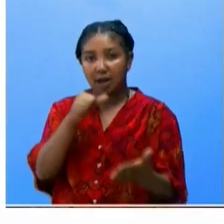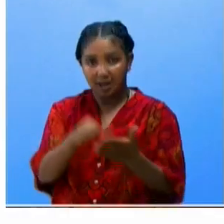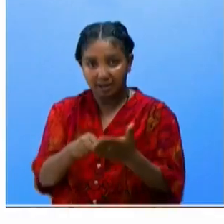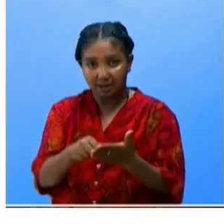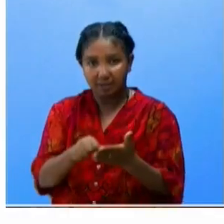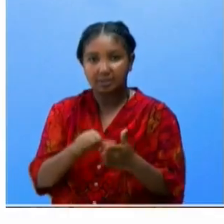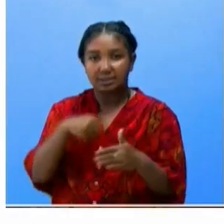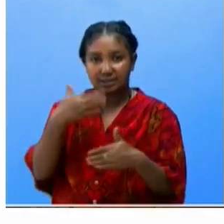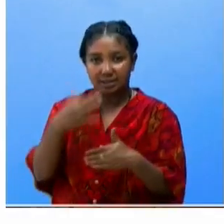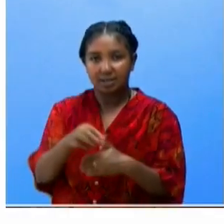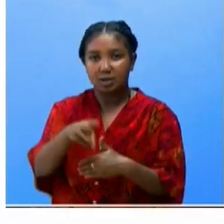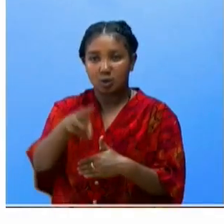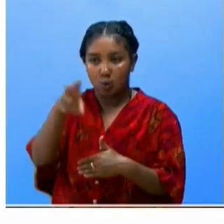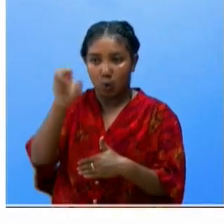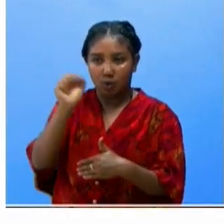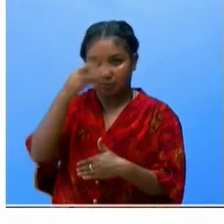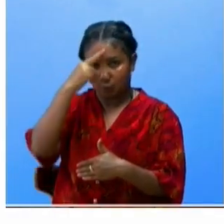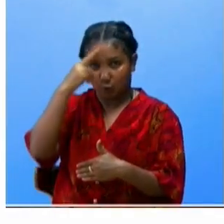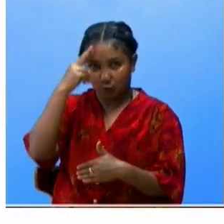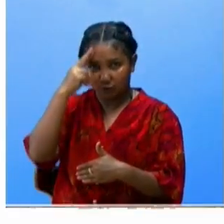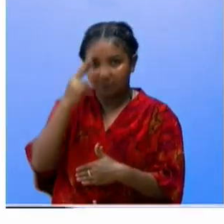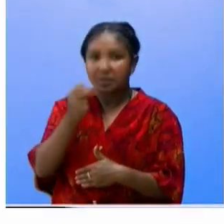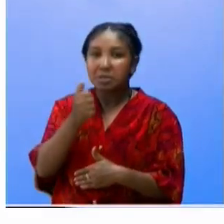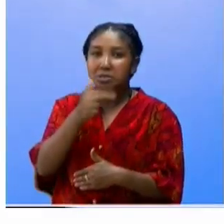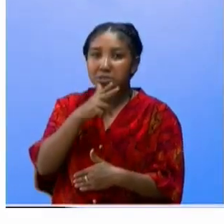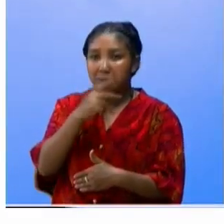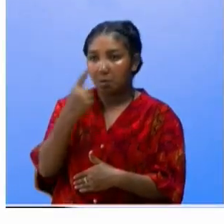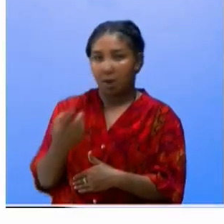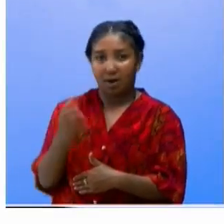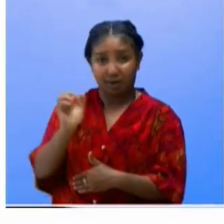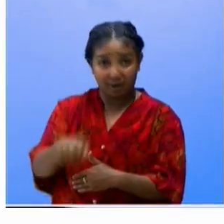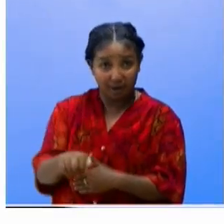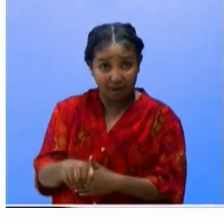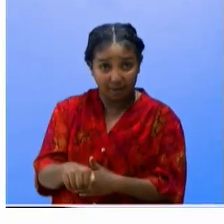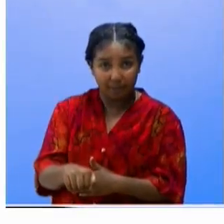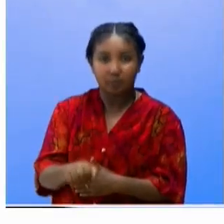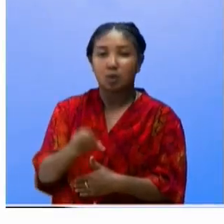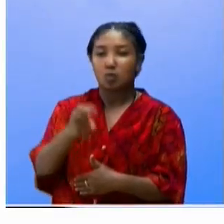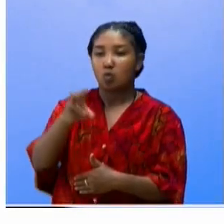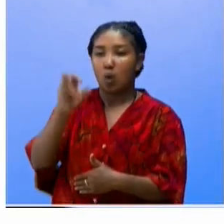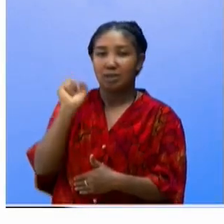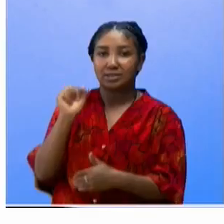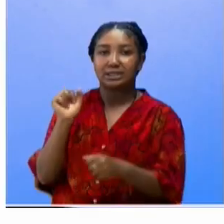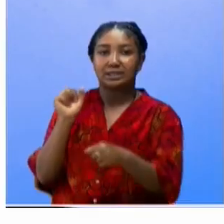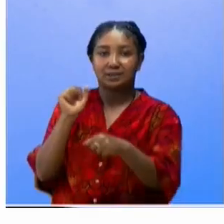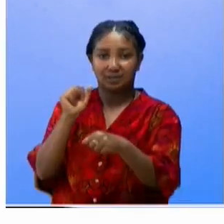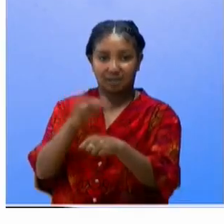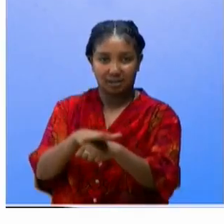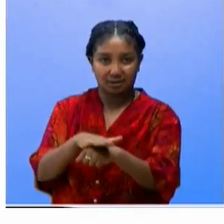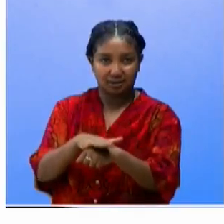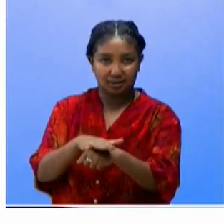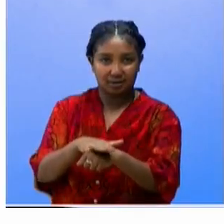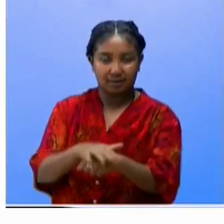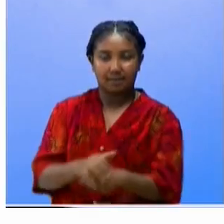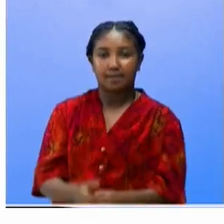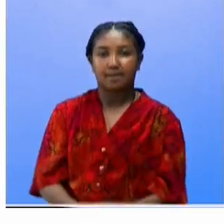then was, because this is only one letter, was sent